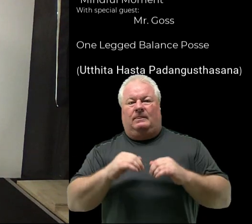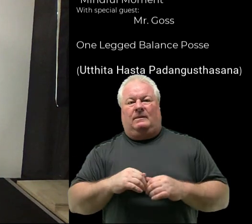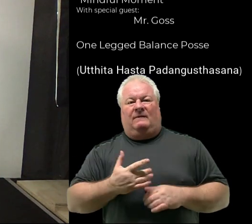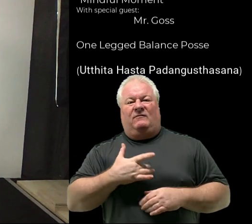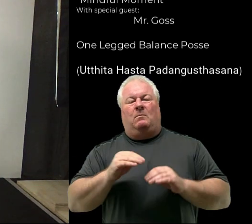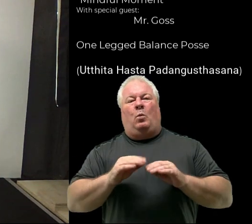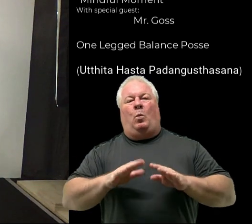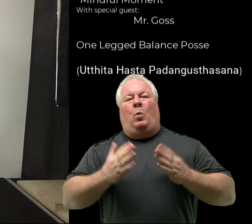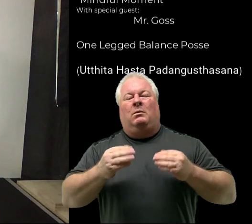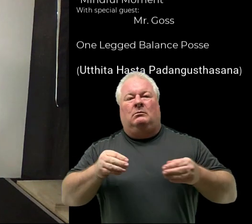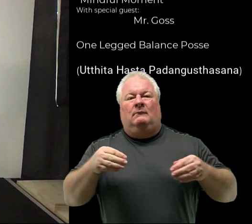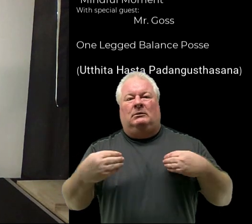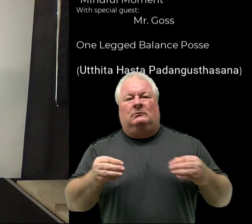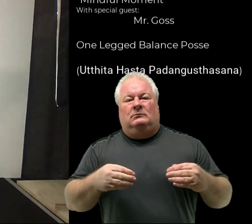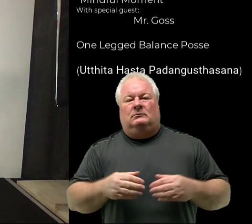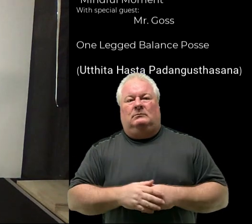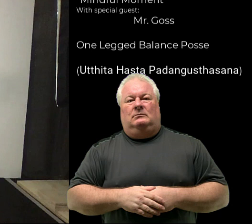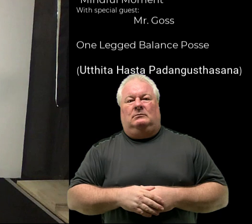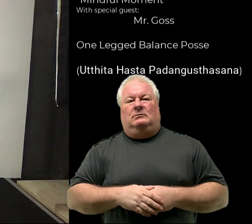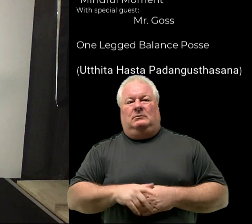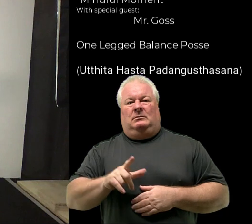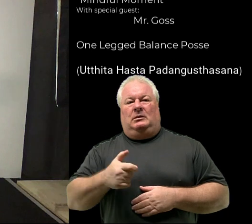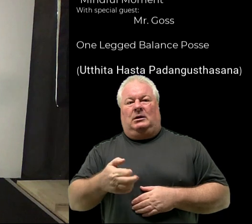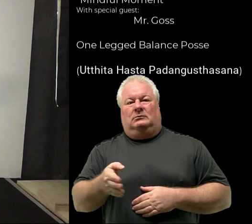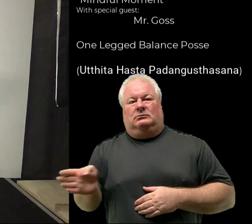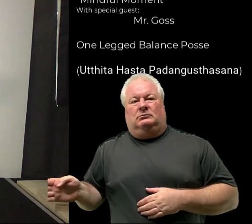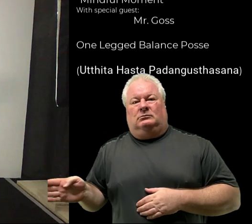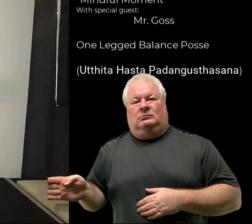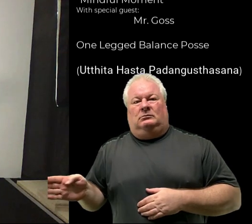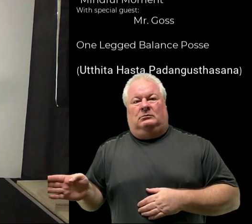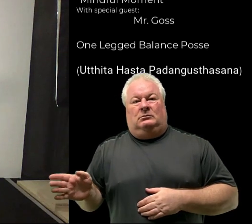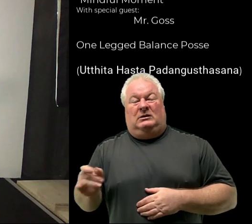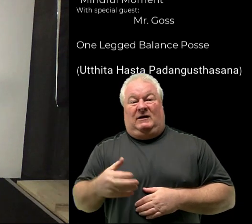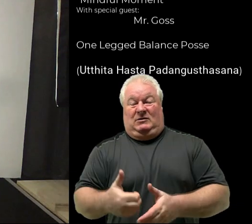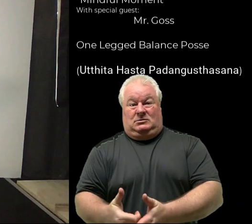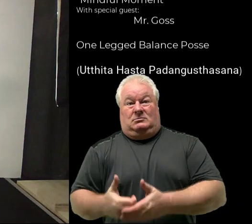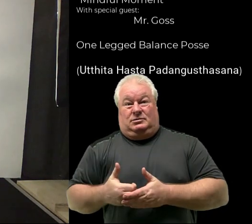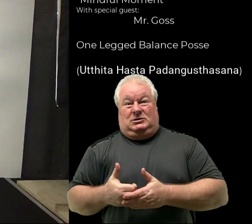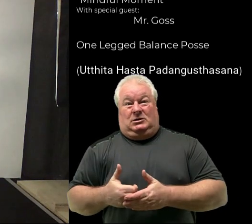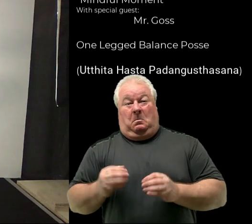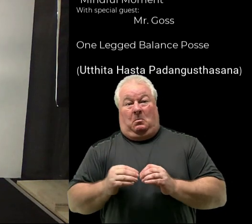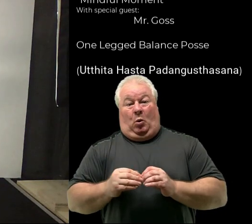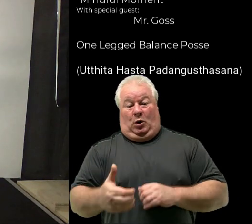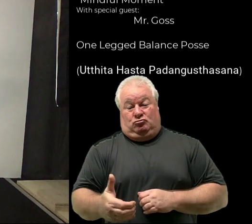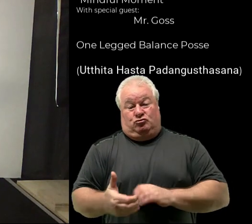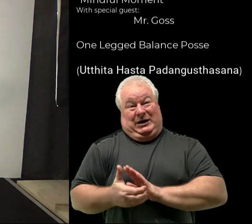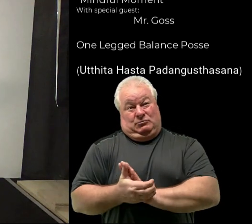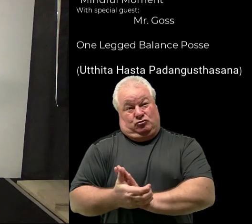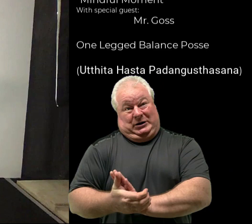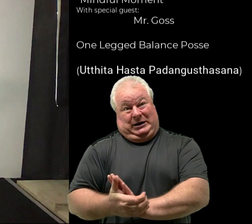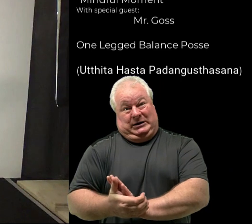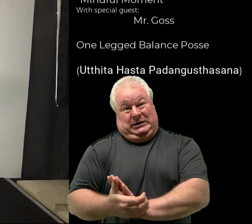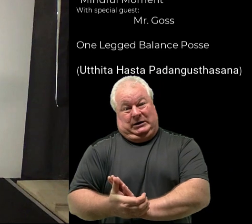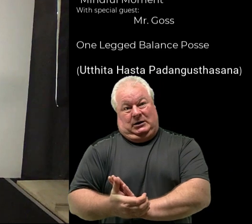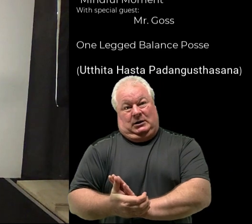here. You can stay here. You can open the leg out to the left. If I stay firm in my thigh, and I continue to press into my hand,